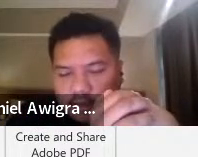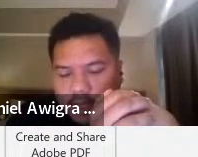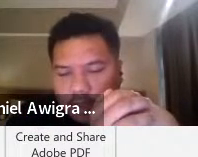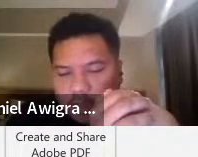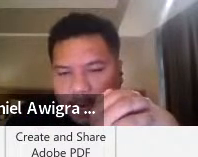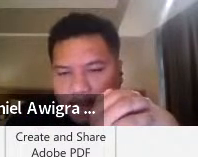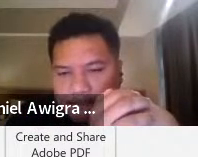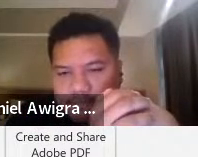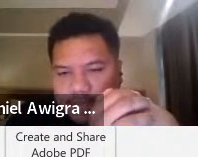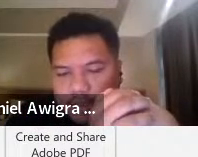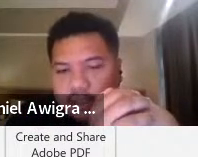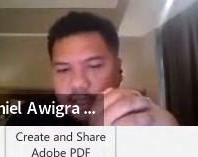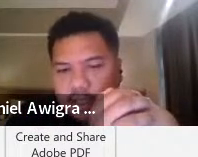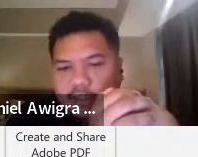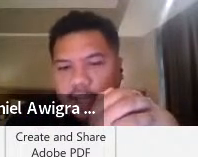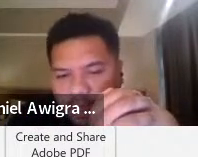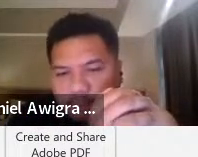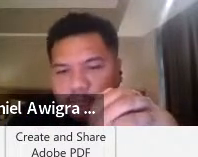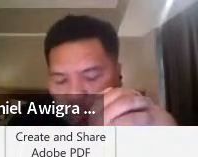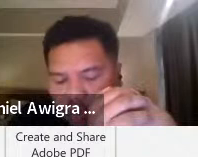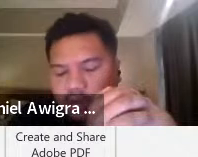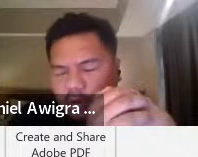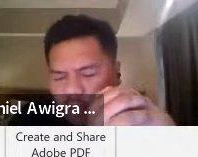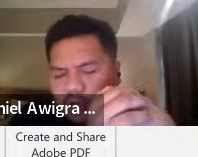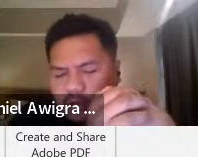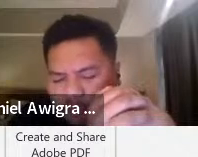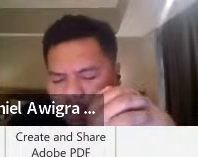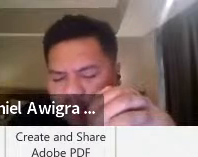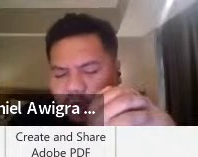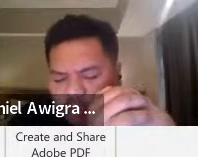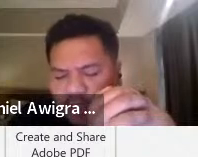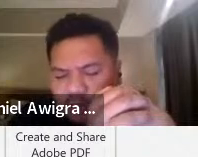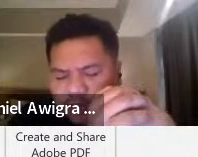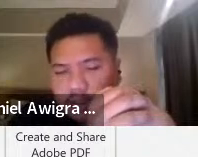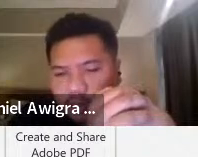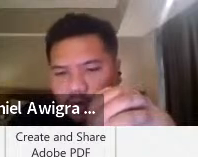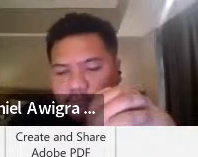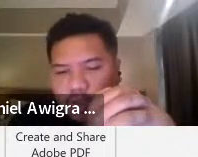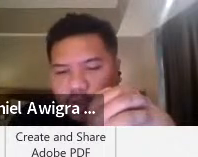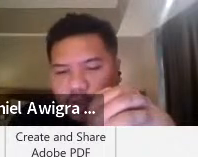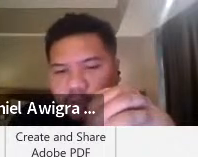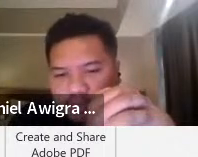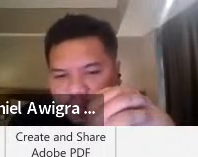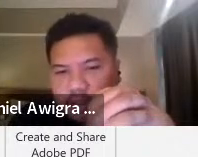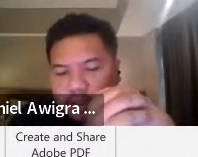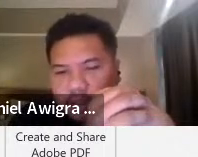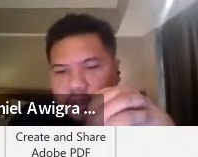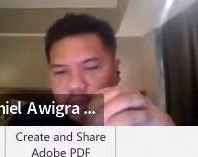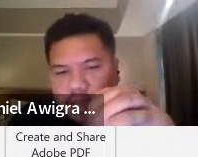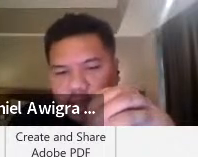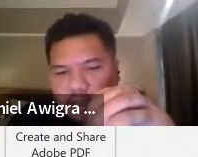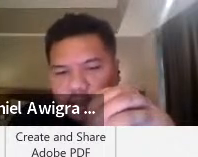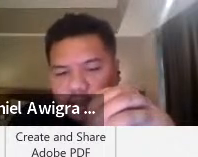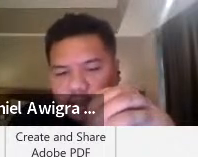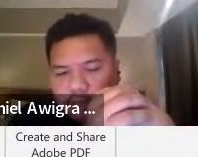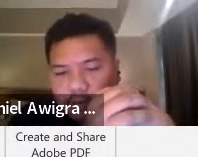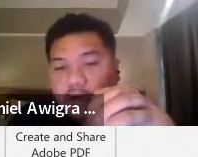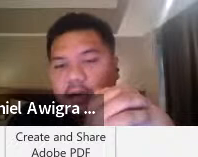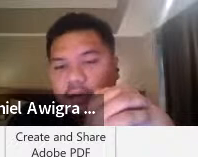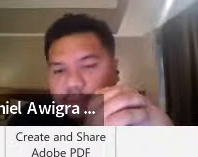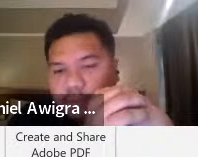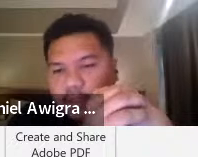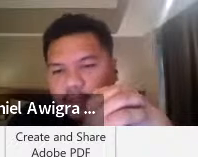to call that, extend, more, more argument to secure more people in